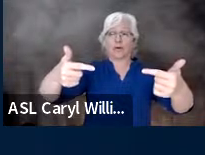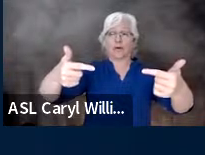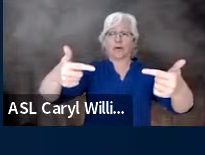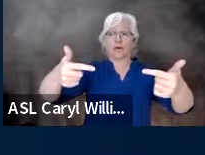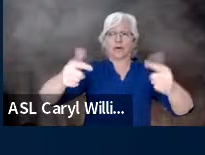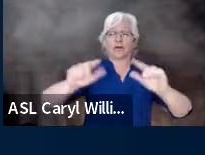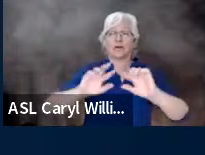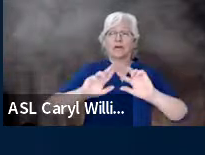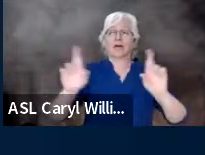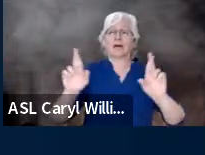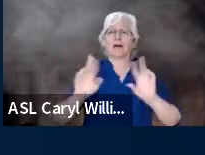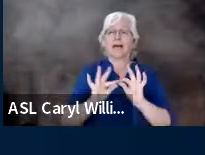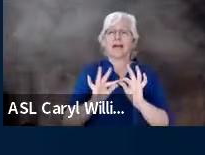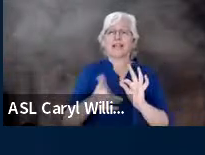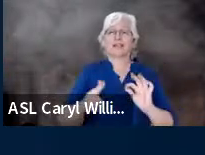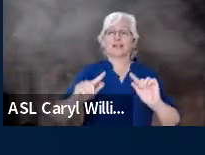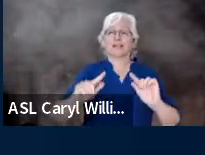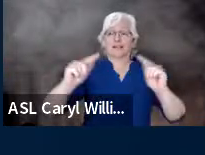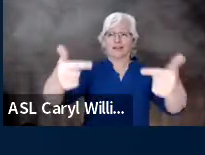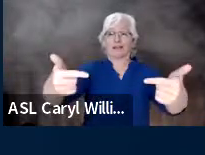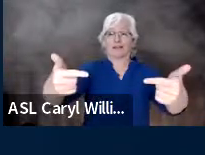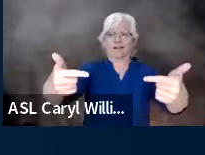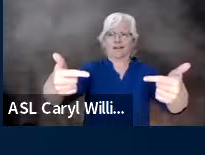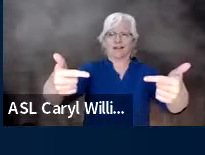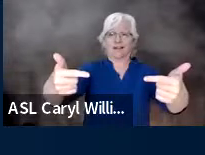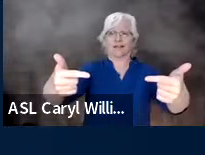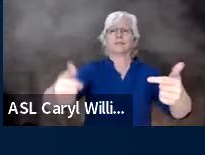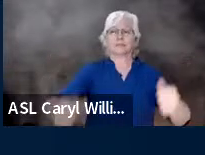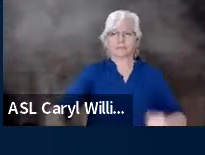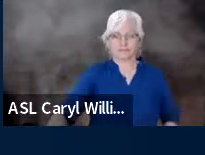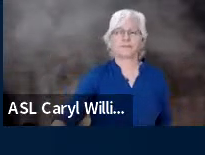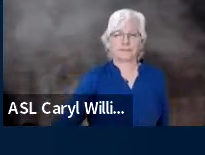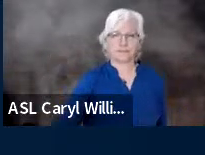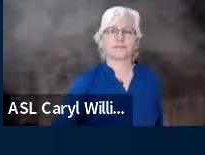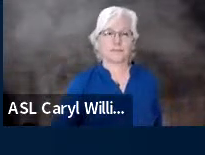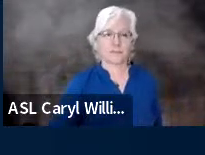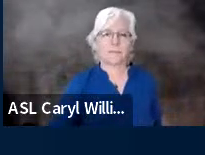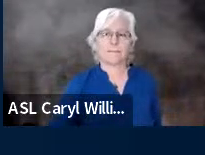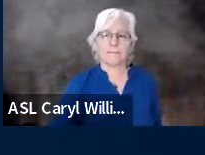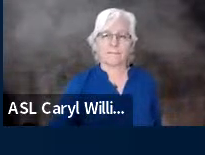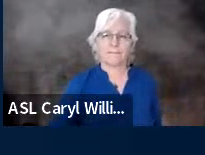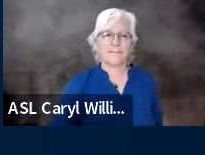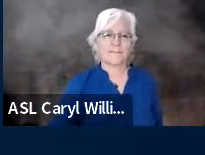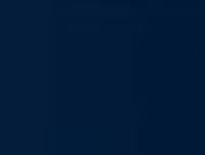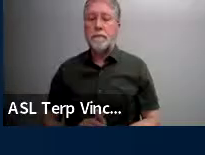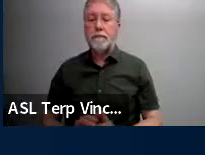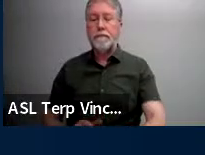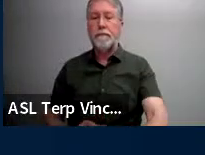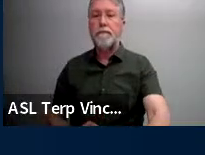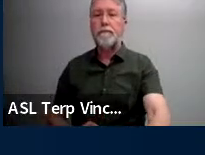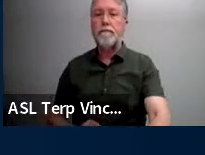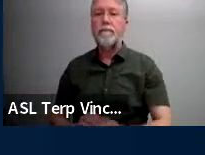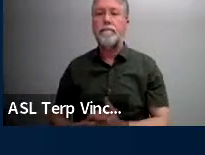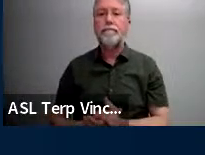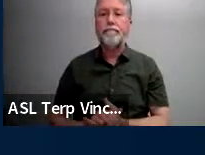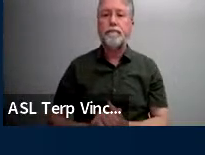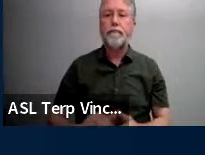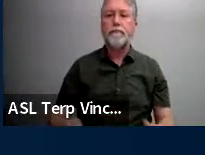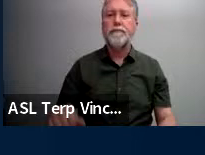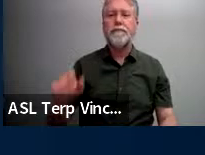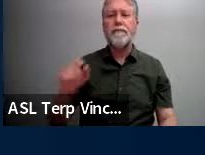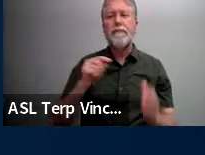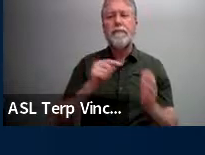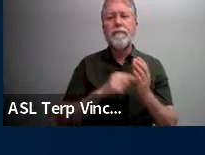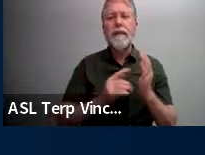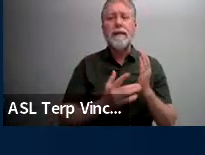with disabilities, I'm not as familiar with this technology. I've learned so much from you all, and I hope that